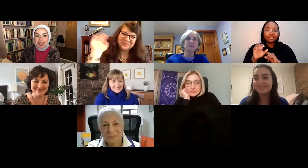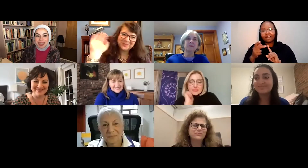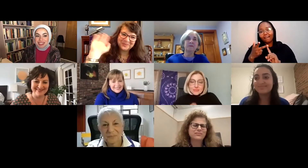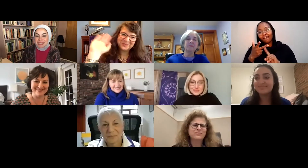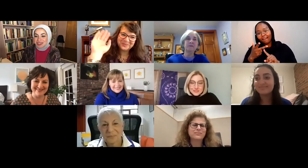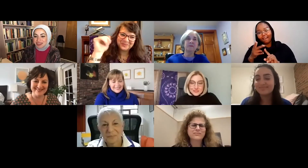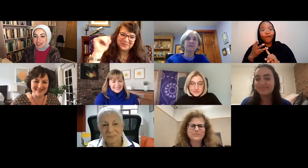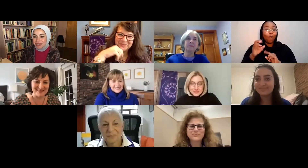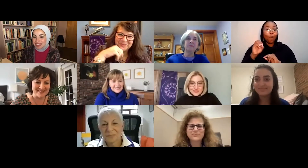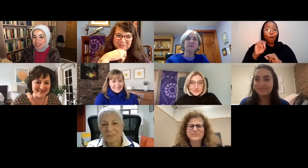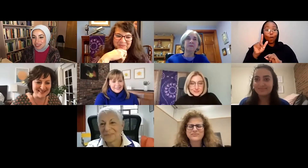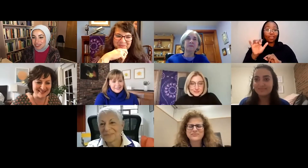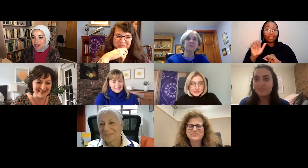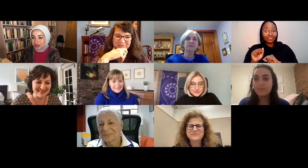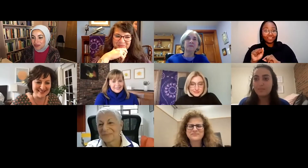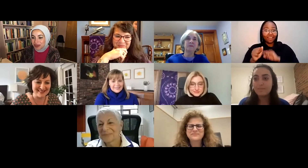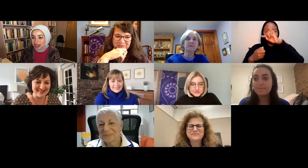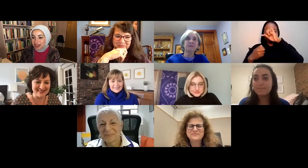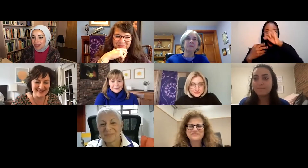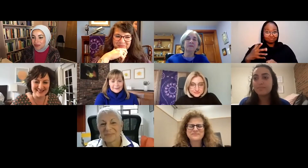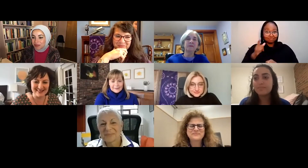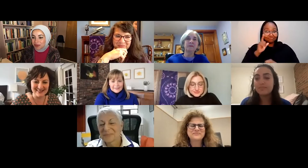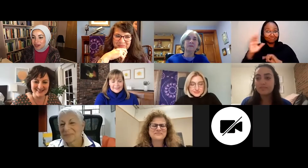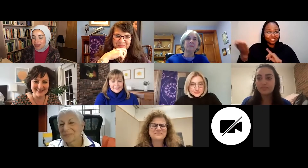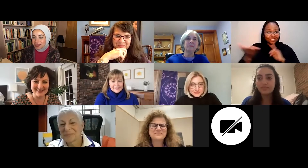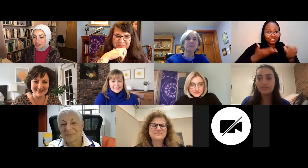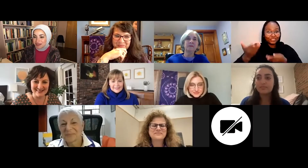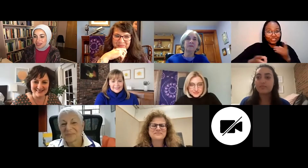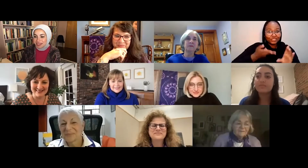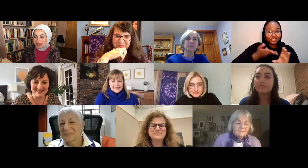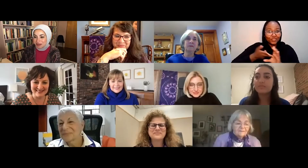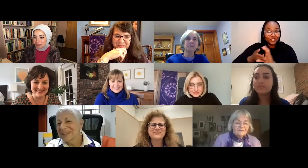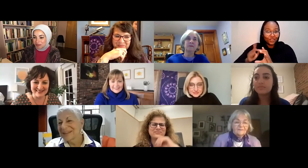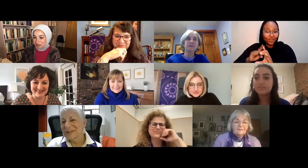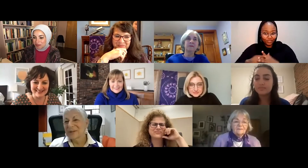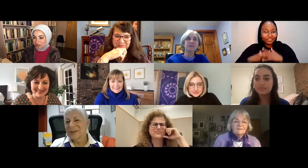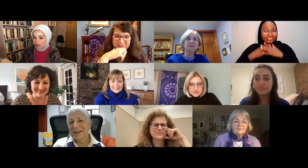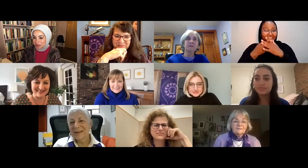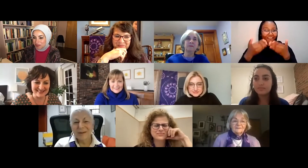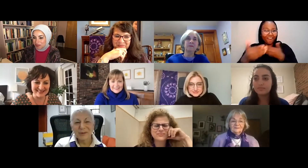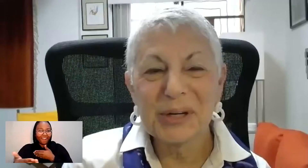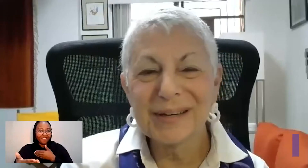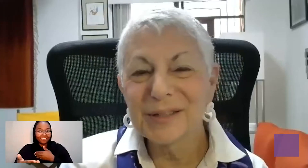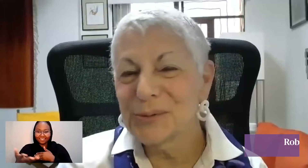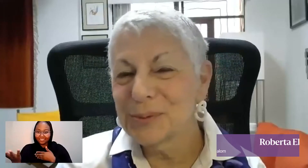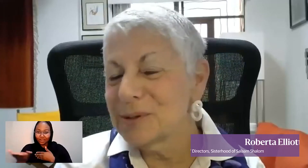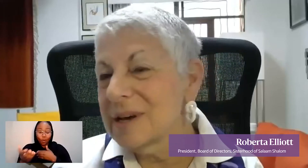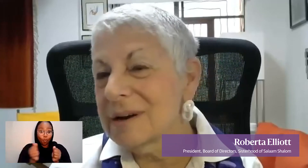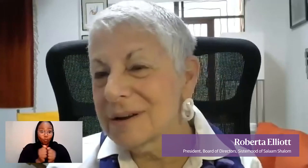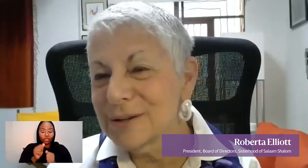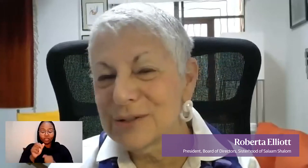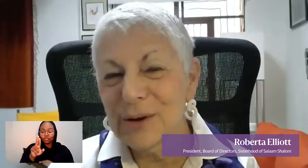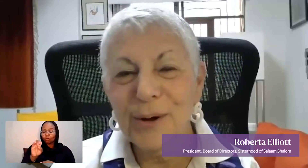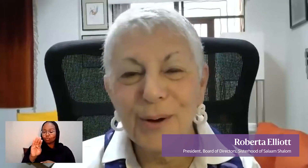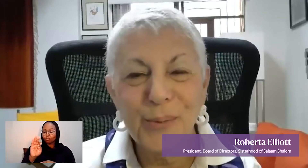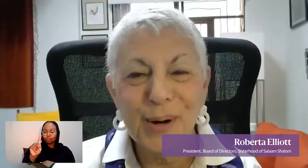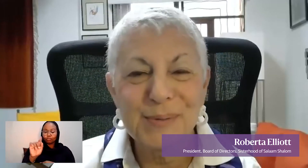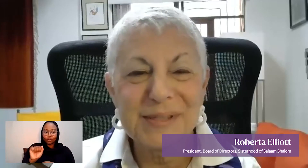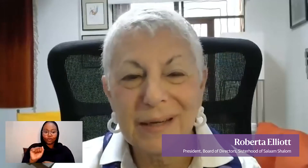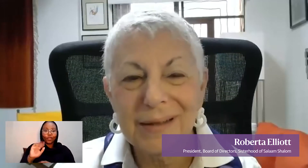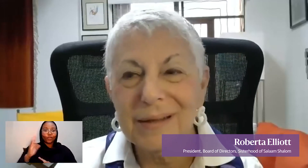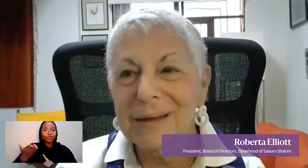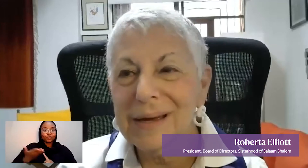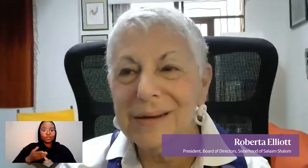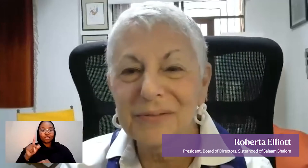I think we're going to get started with Roberta. Is that right? Yeah. Greetings from Tucson, Arizona, where